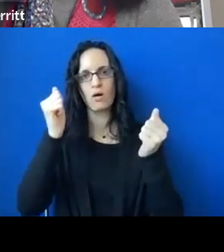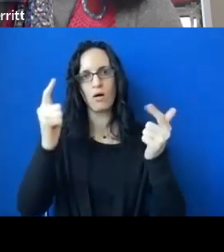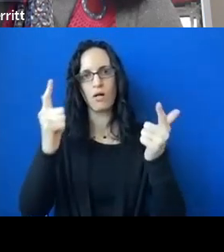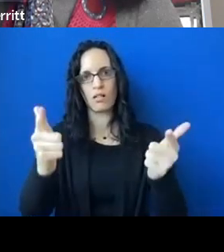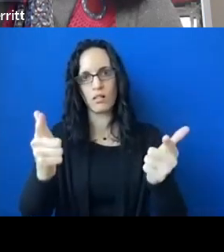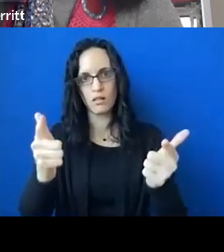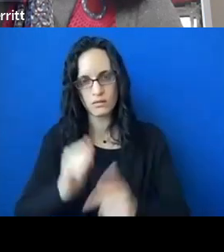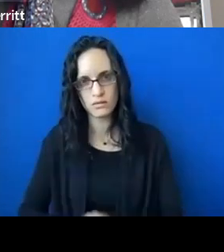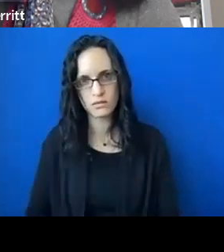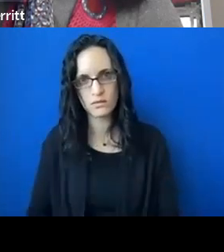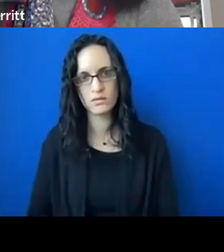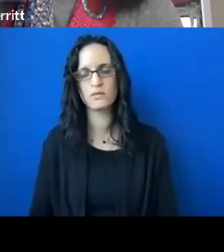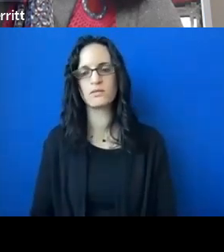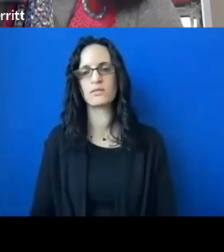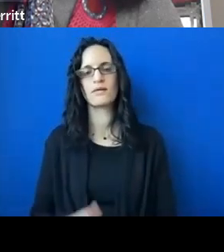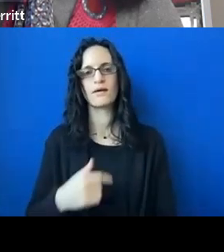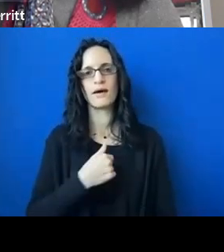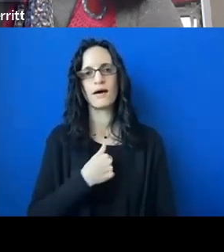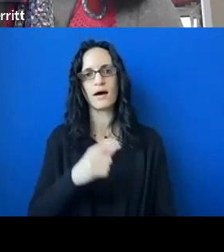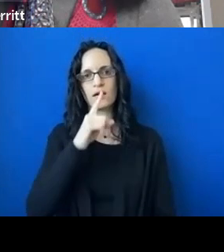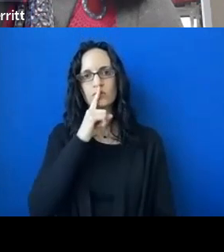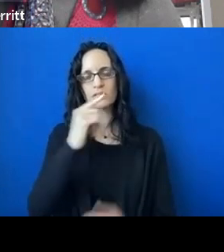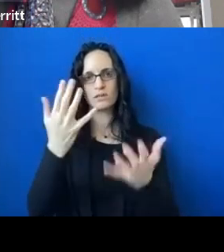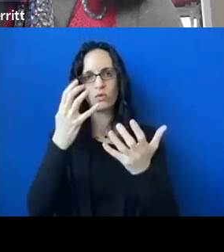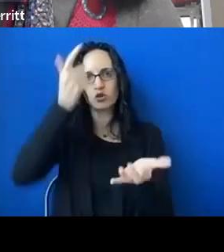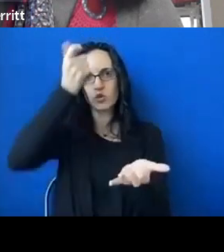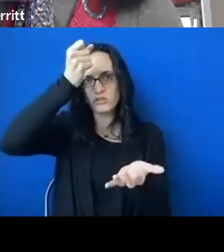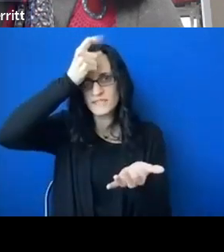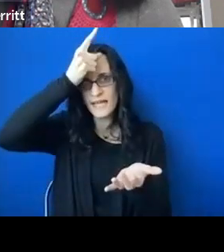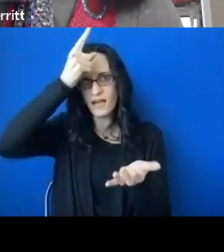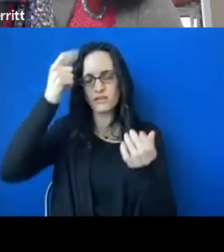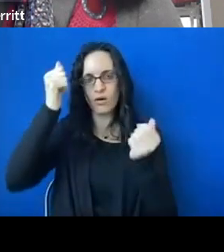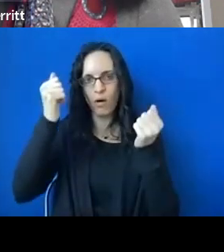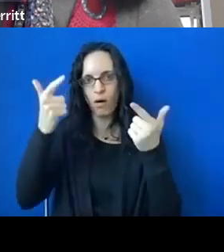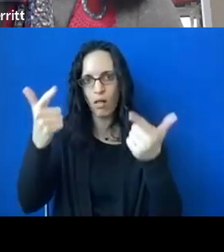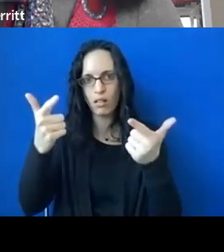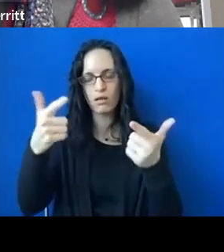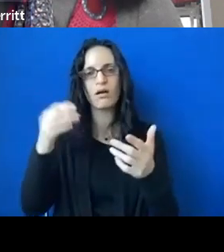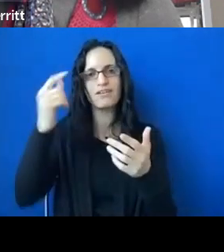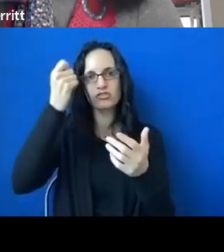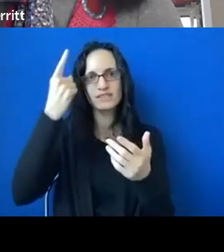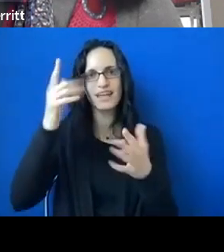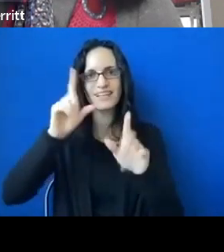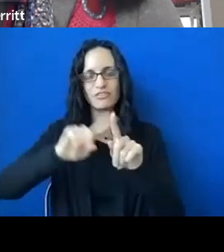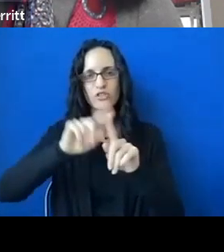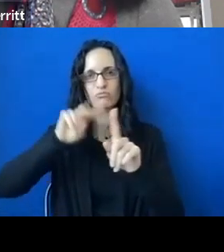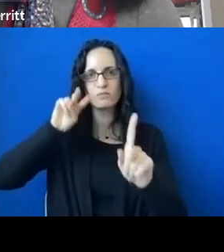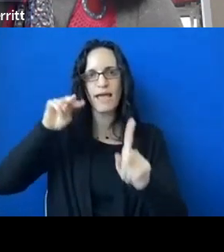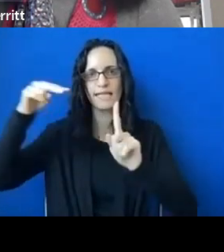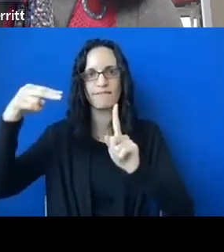and that I really do seek to understand it all and understand the different perspectives that were